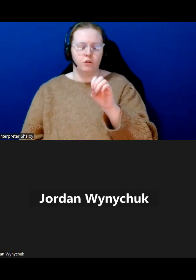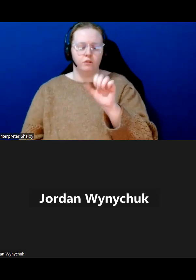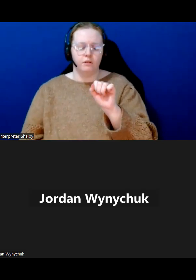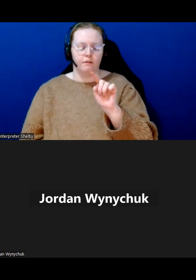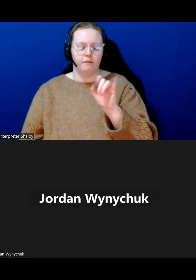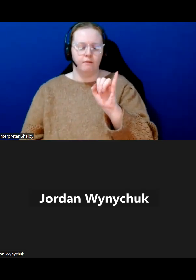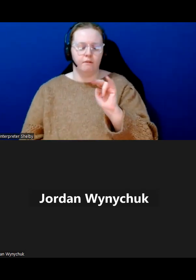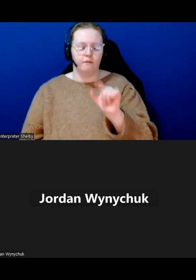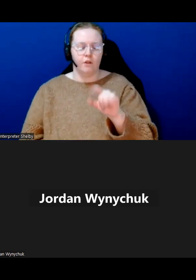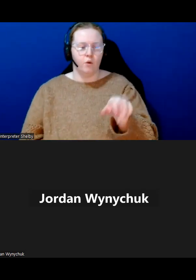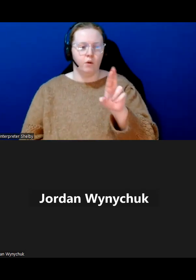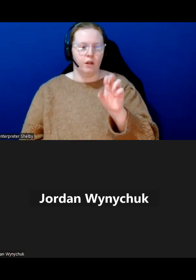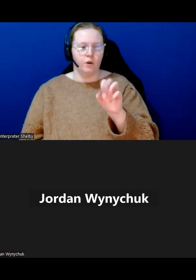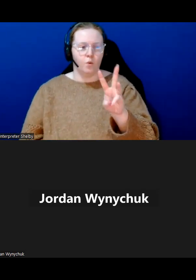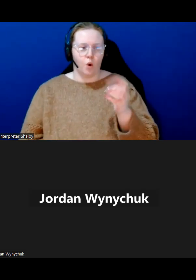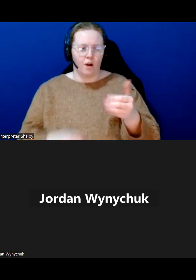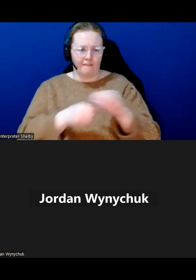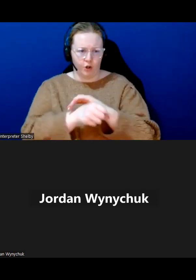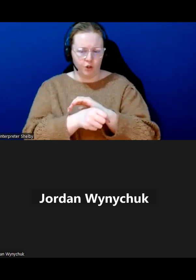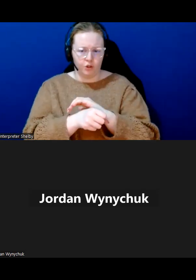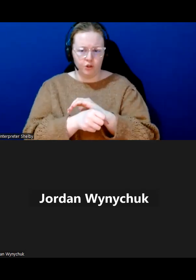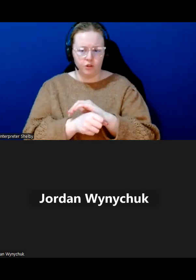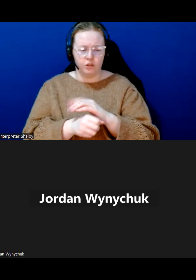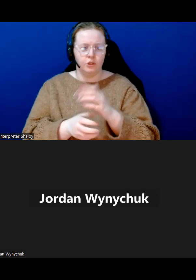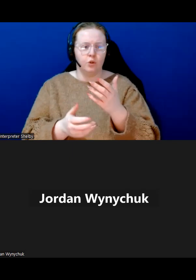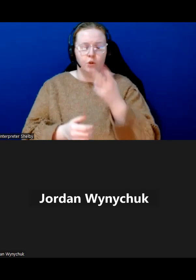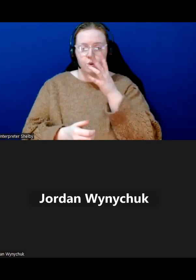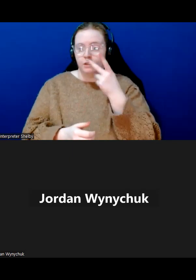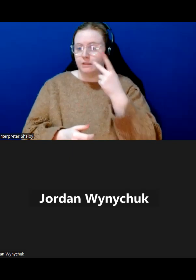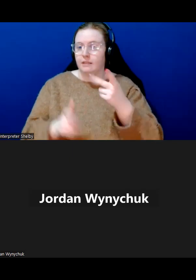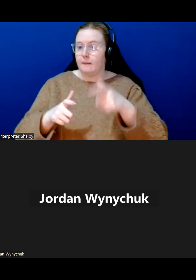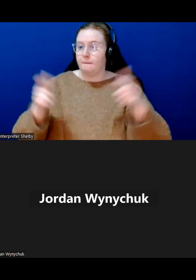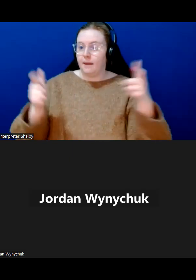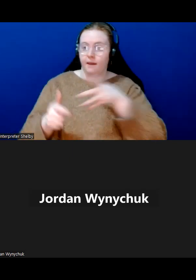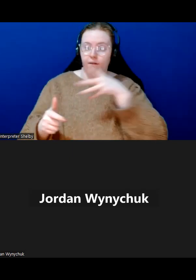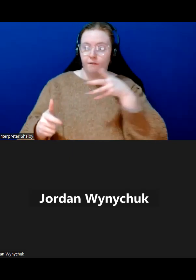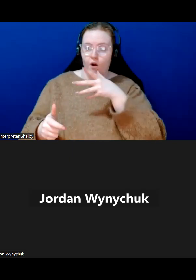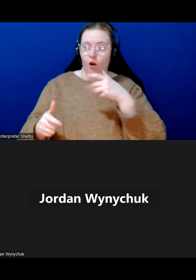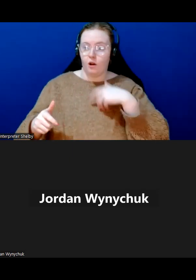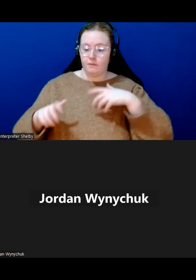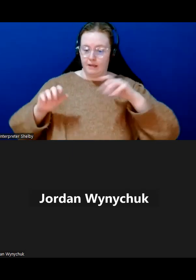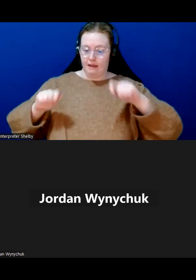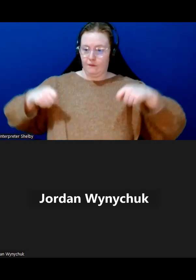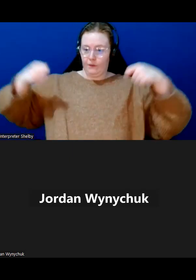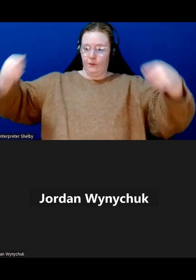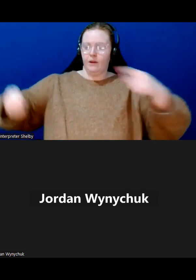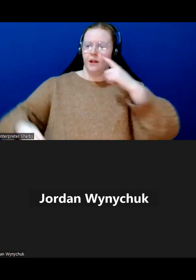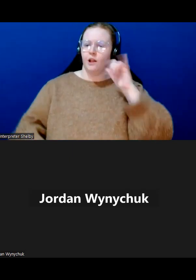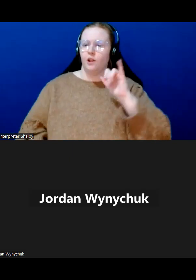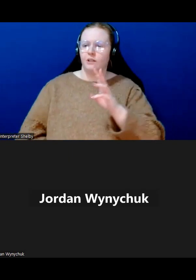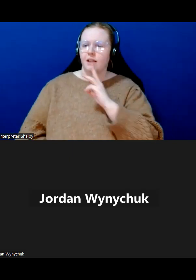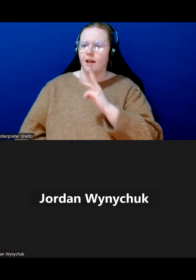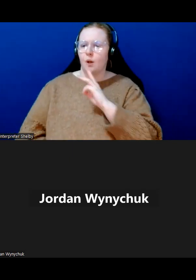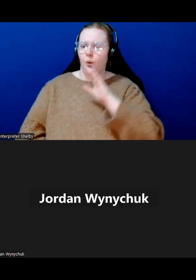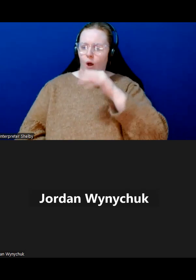So you might see like big farms have their fields covered in it. So it almost looks like water because it's like these big,